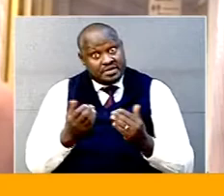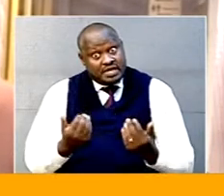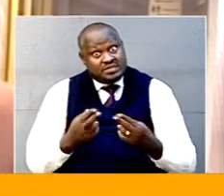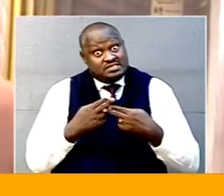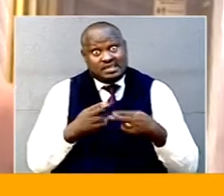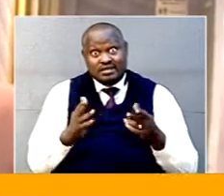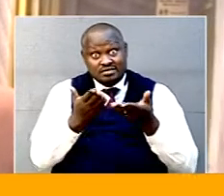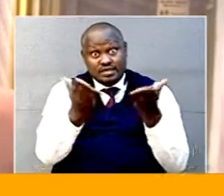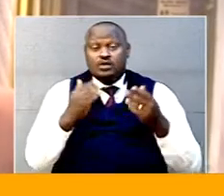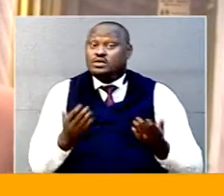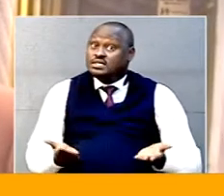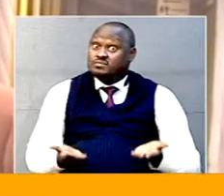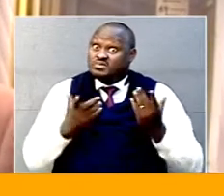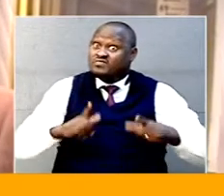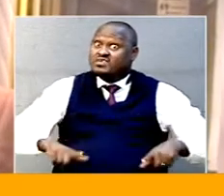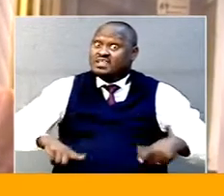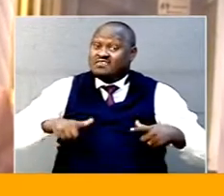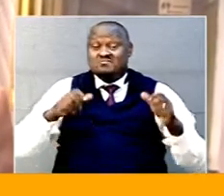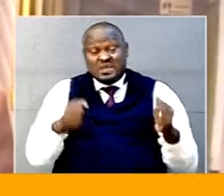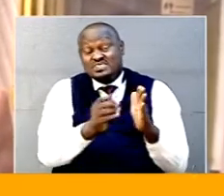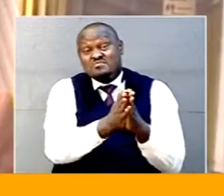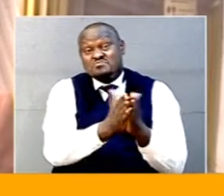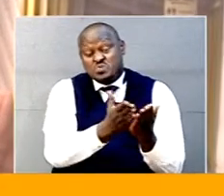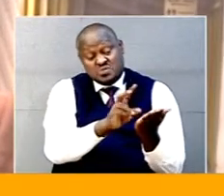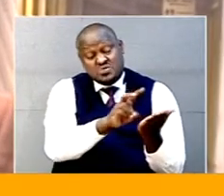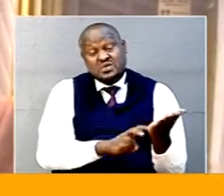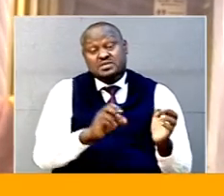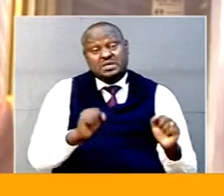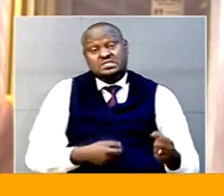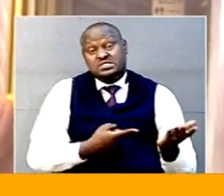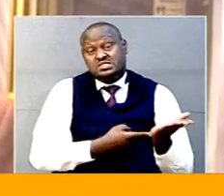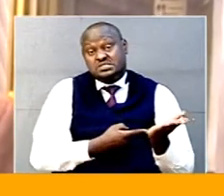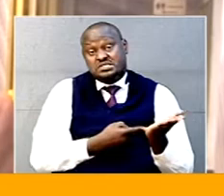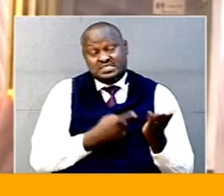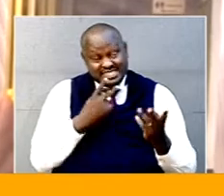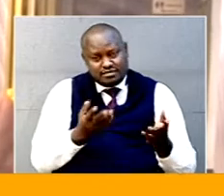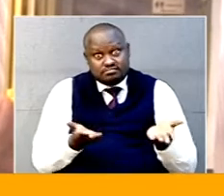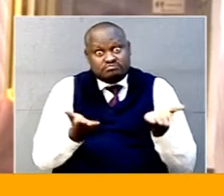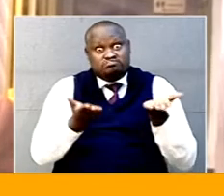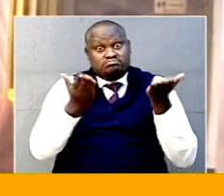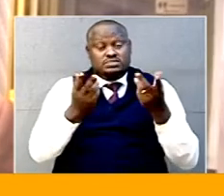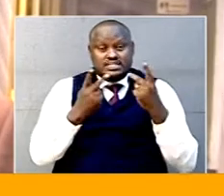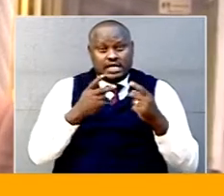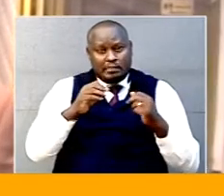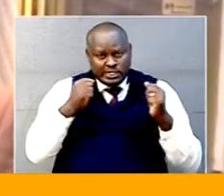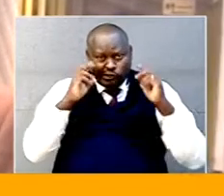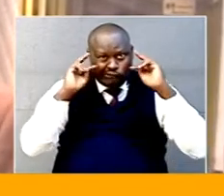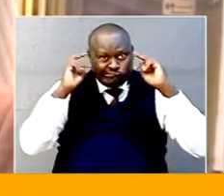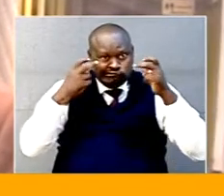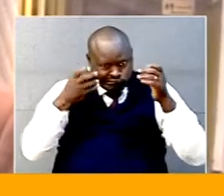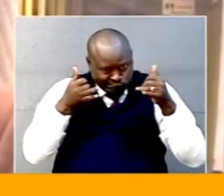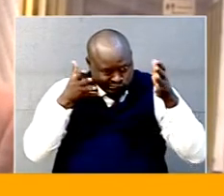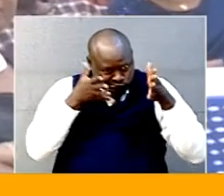we want to see life change and things change in our generation, to be able to do things differently, with a different mindset and with a